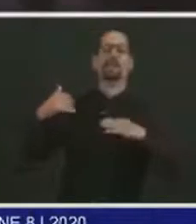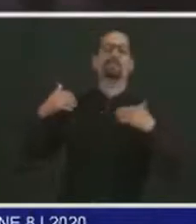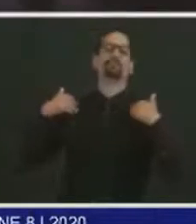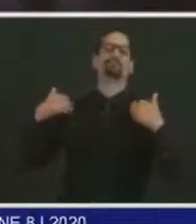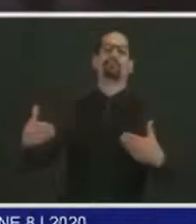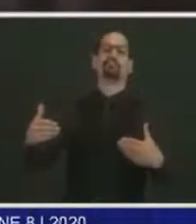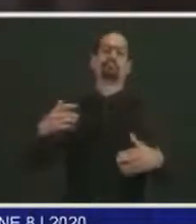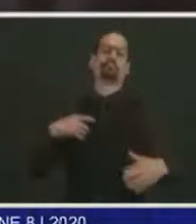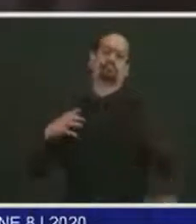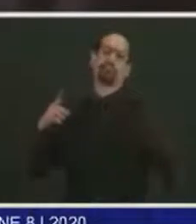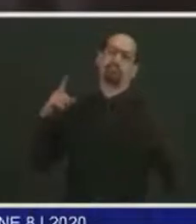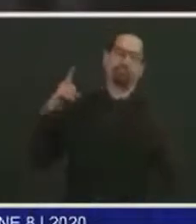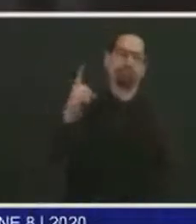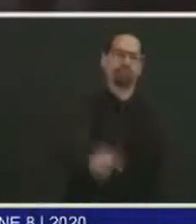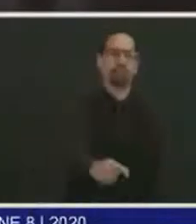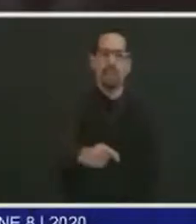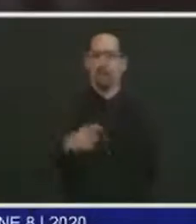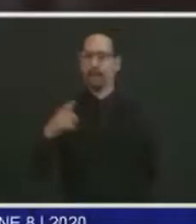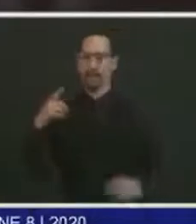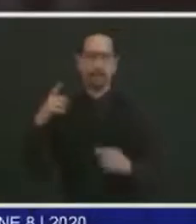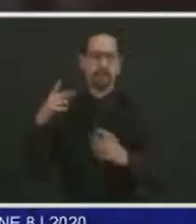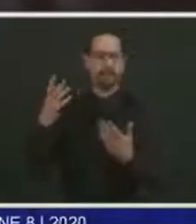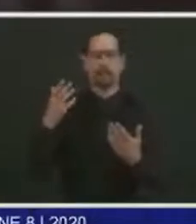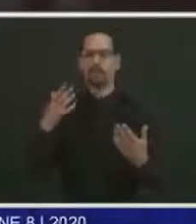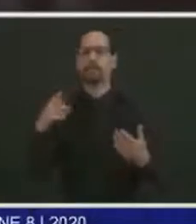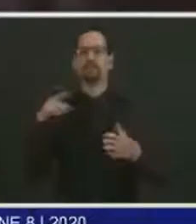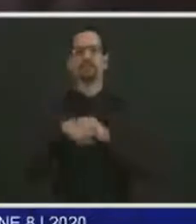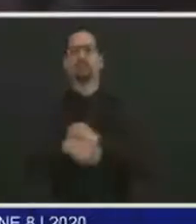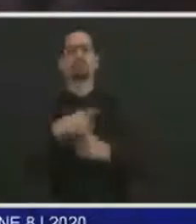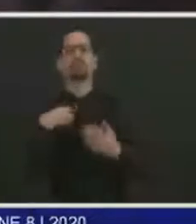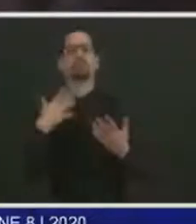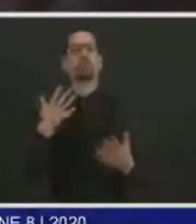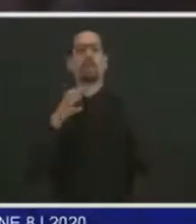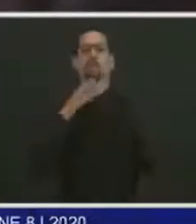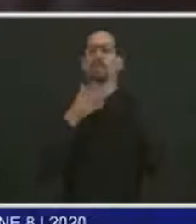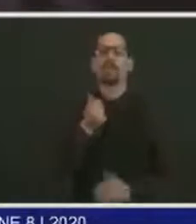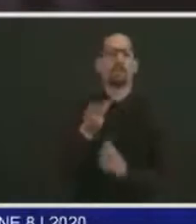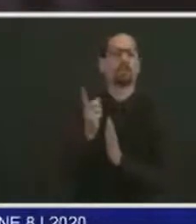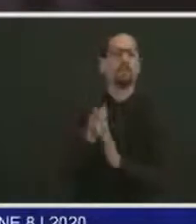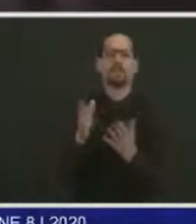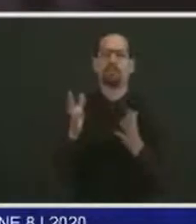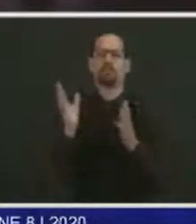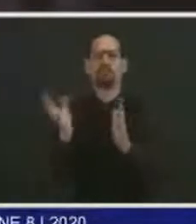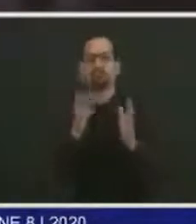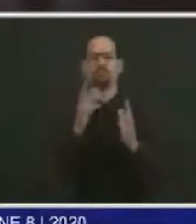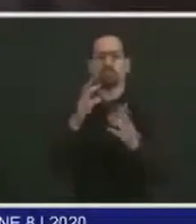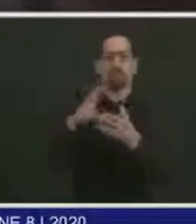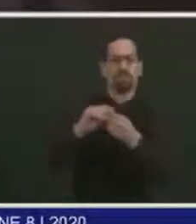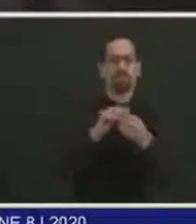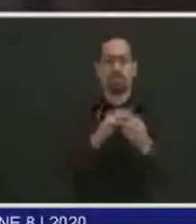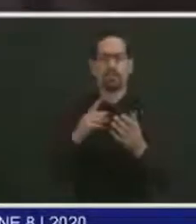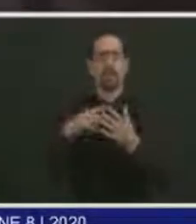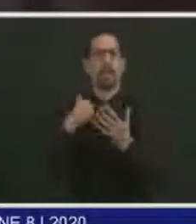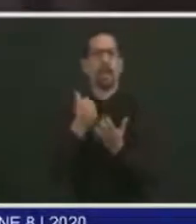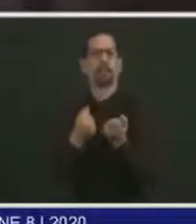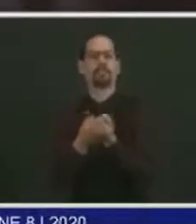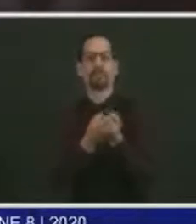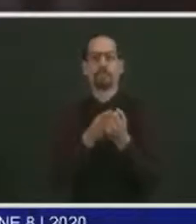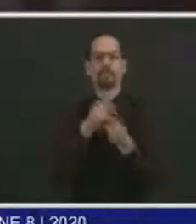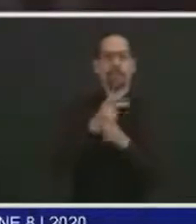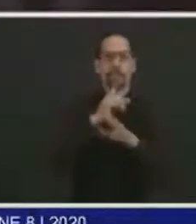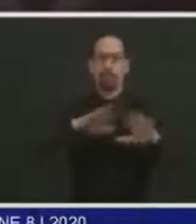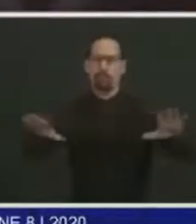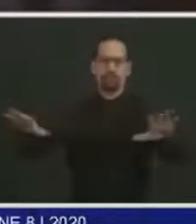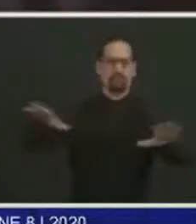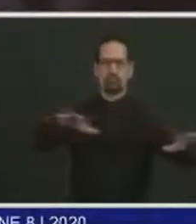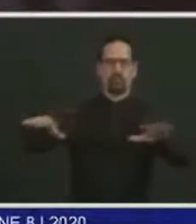wasn't, and I was only there for a few minutes, right? I was just there long enough to try to play a role in keeping a lid on what